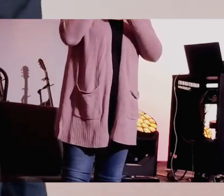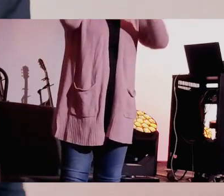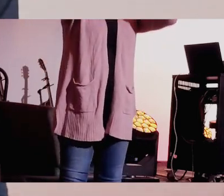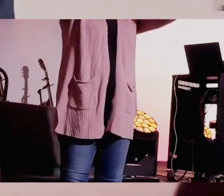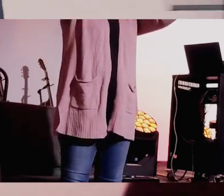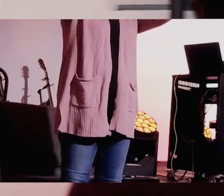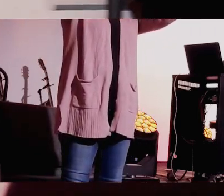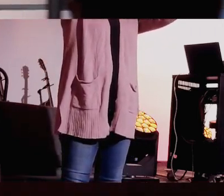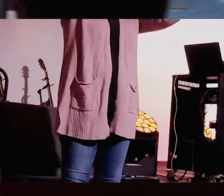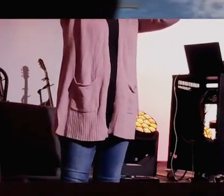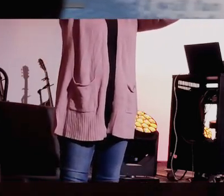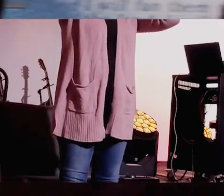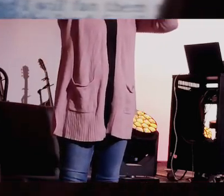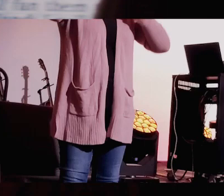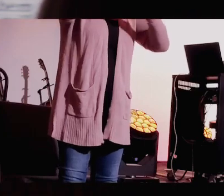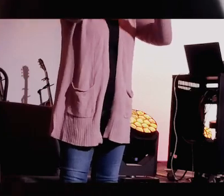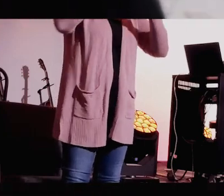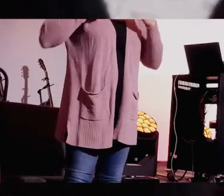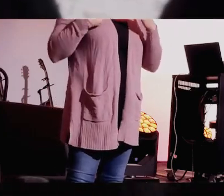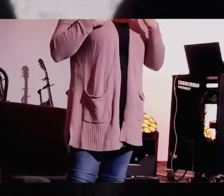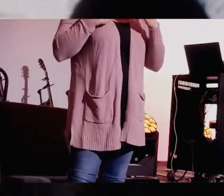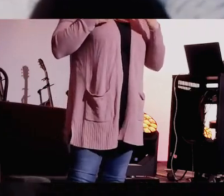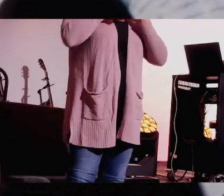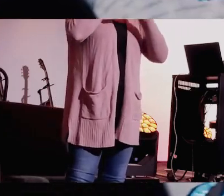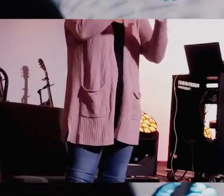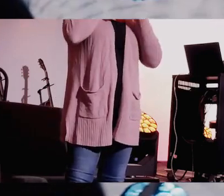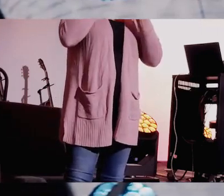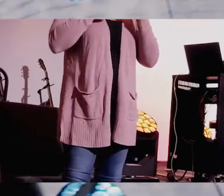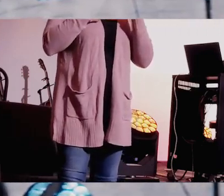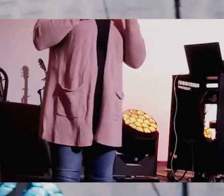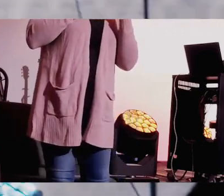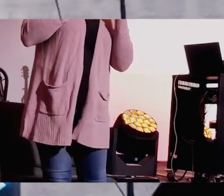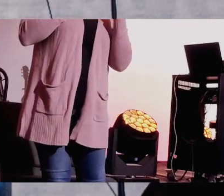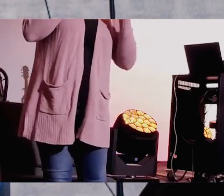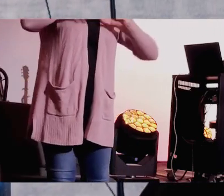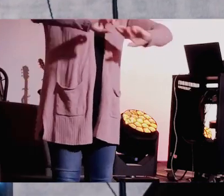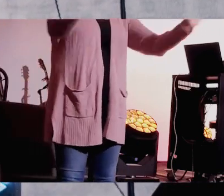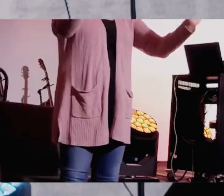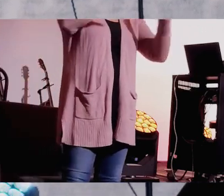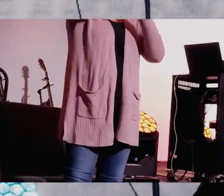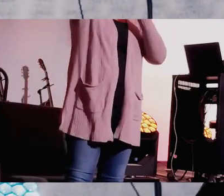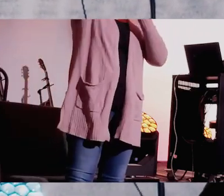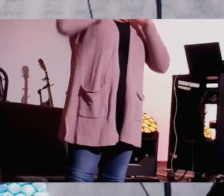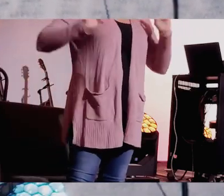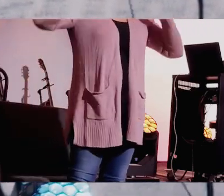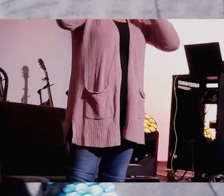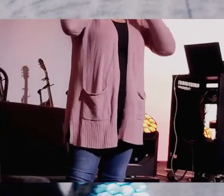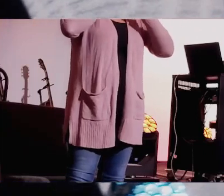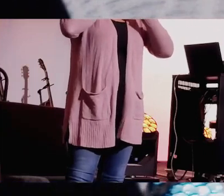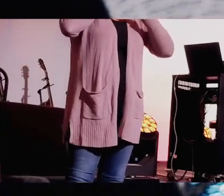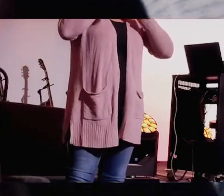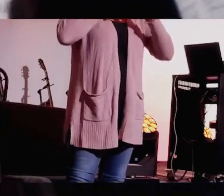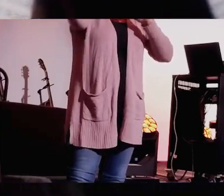Teach me. Guide me. Direct me. I'm ready to learn more